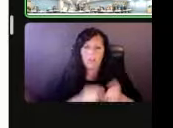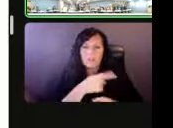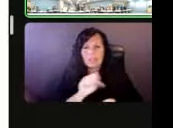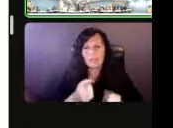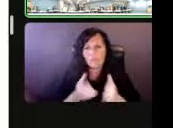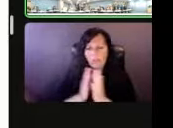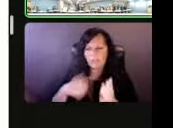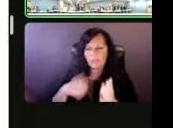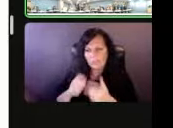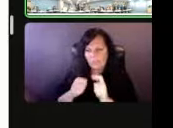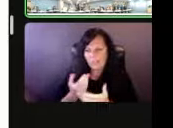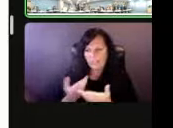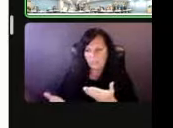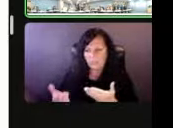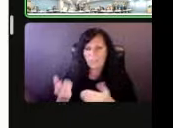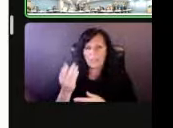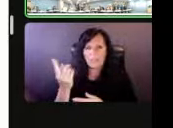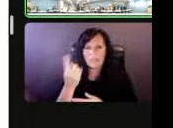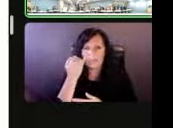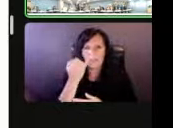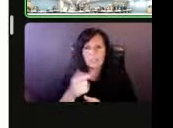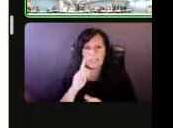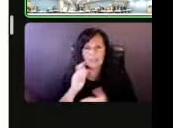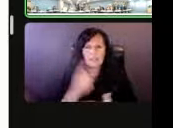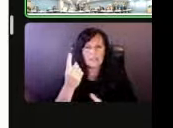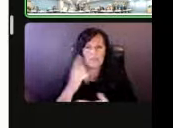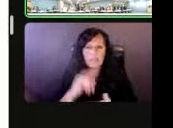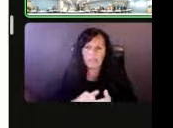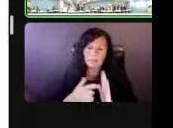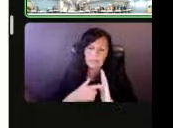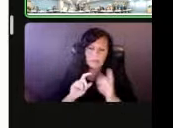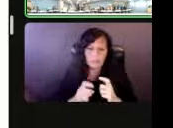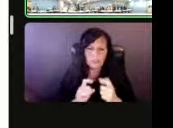changed. So it's preliminary, yes.